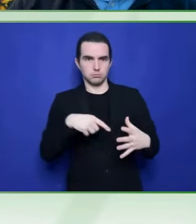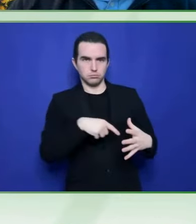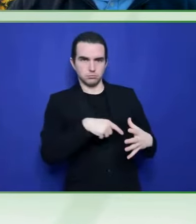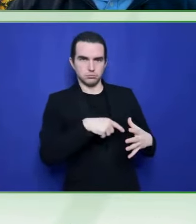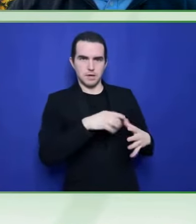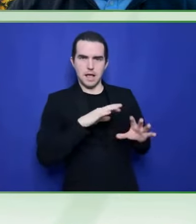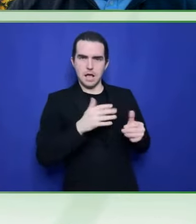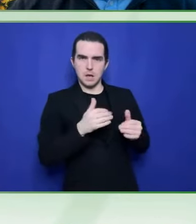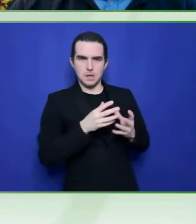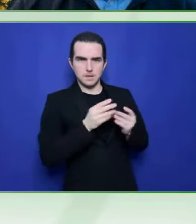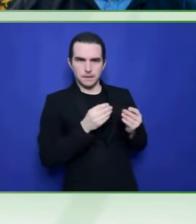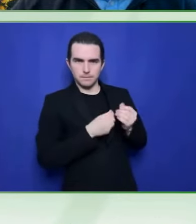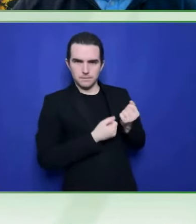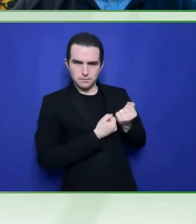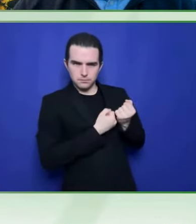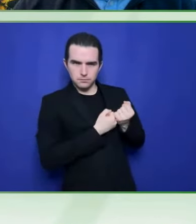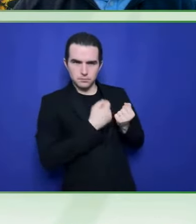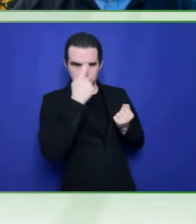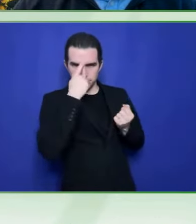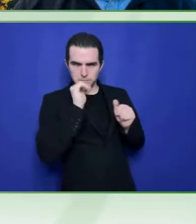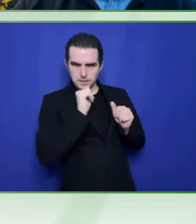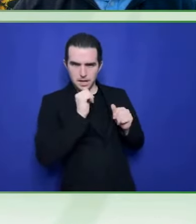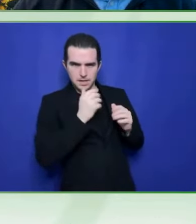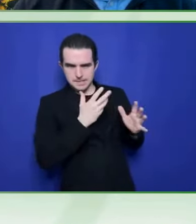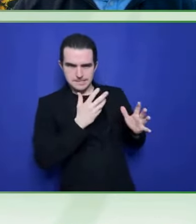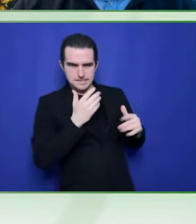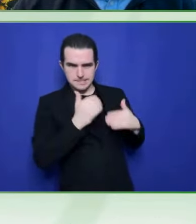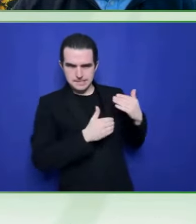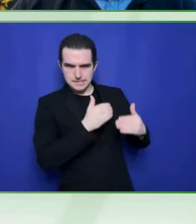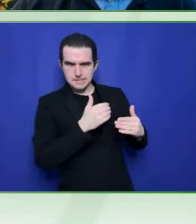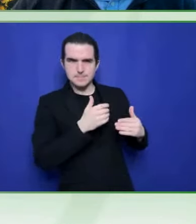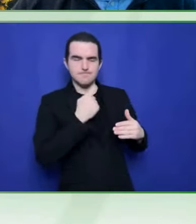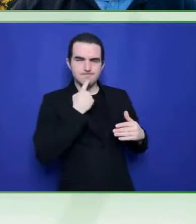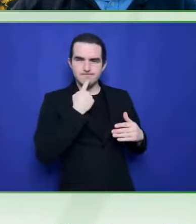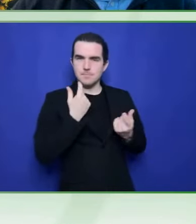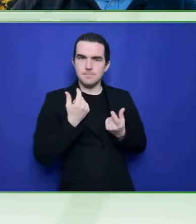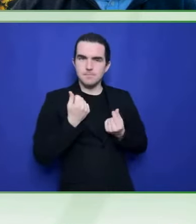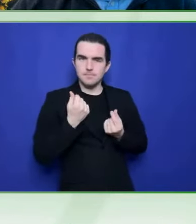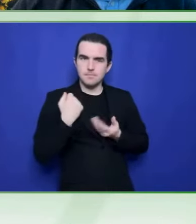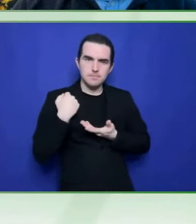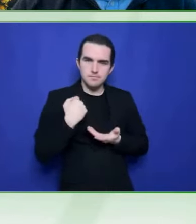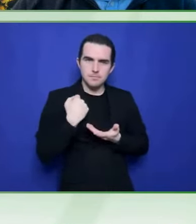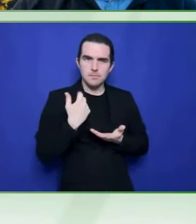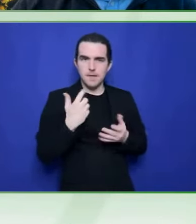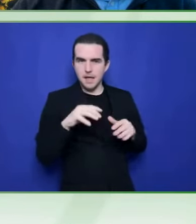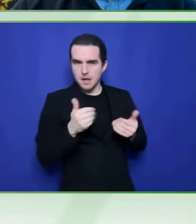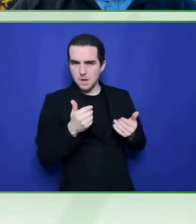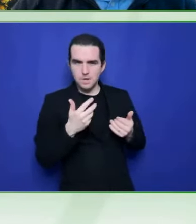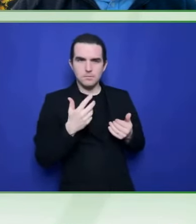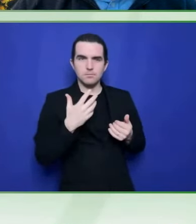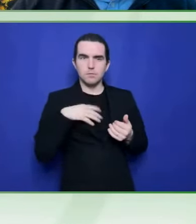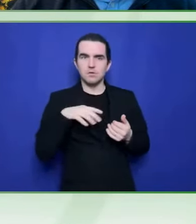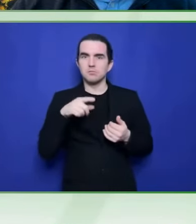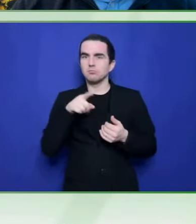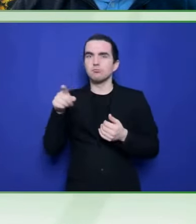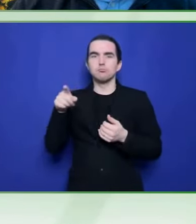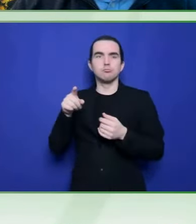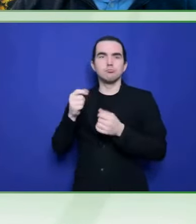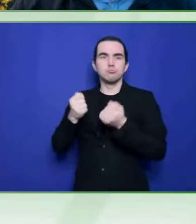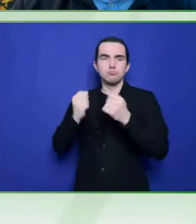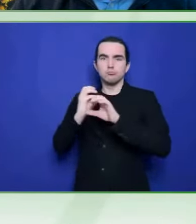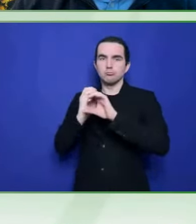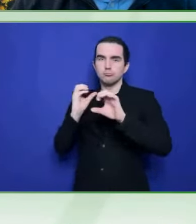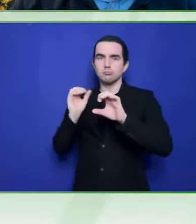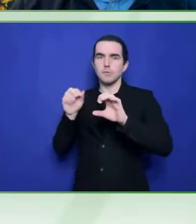Lyft. This has slowed because of the pandemic, but I predict that we will see some of this investment